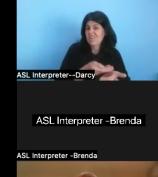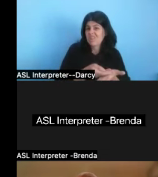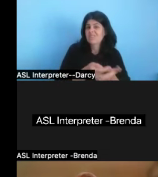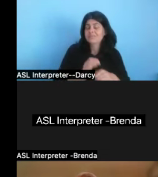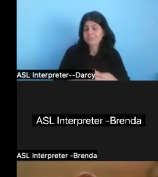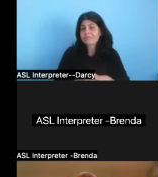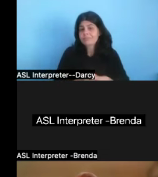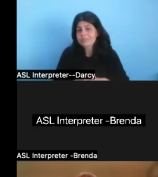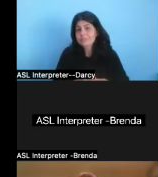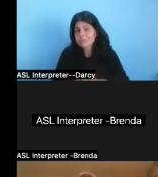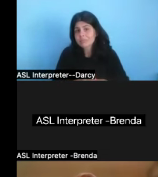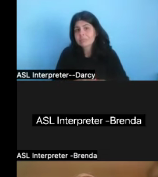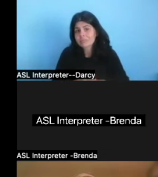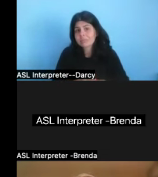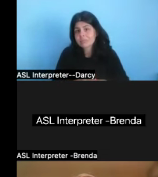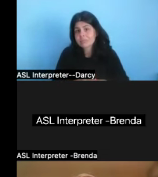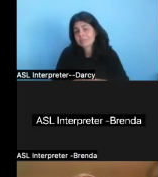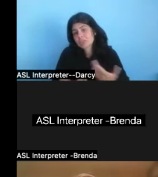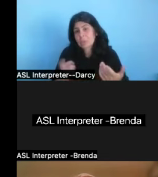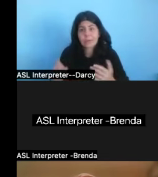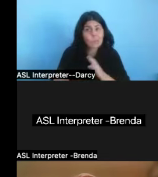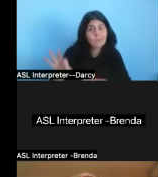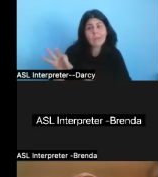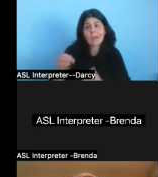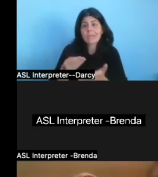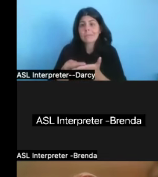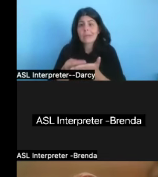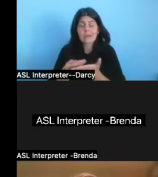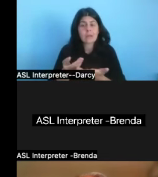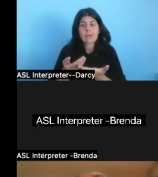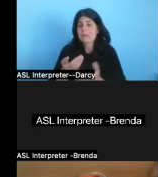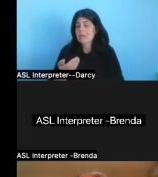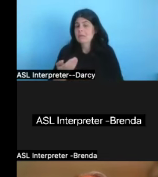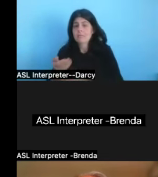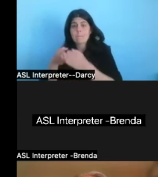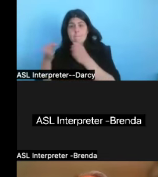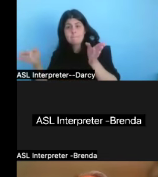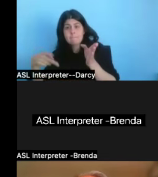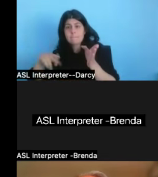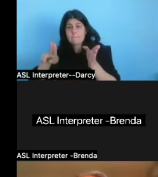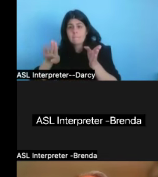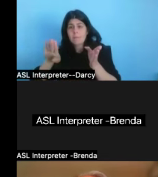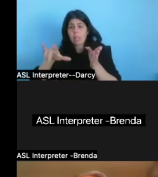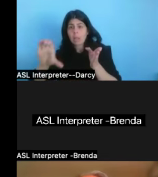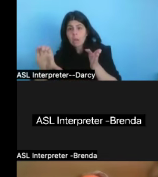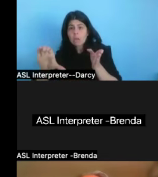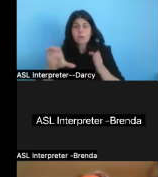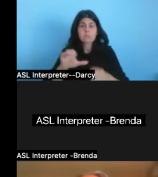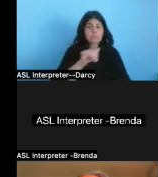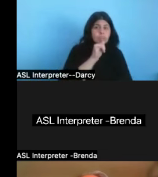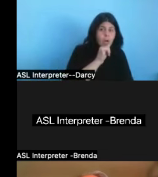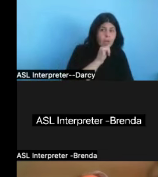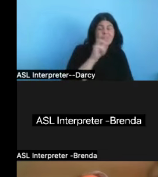need to have those funds, whether they're public or private, to be able to make these upgrades